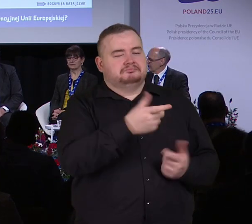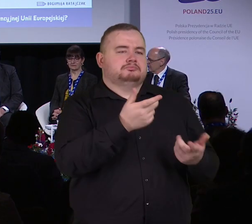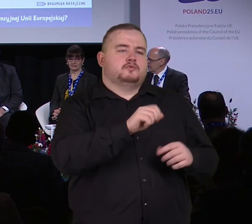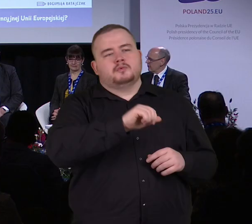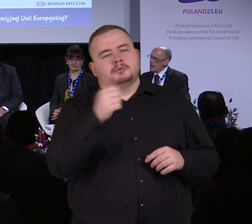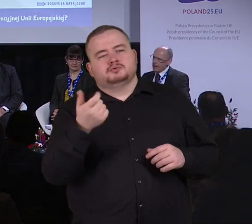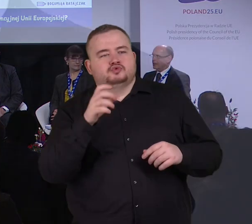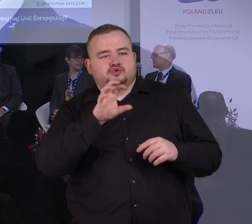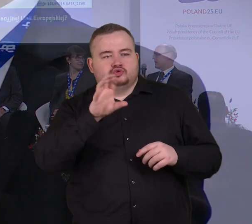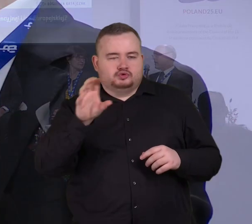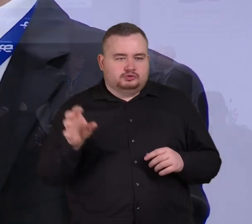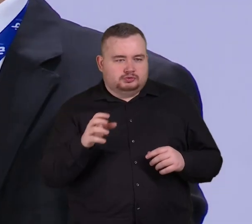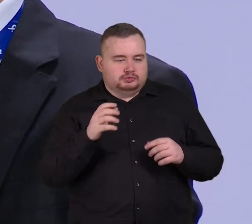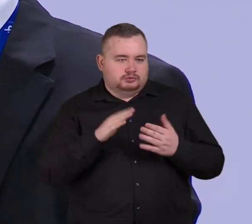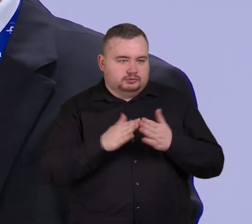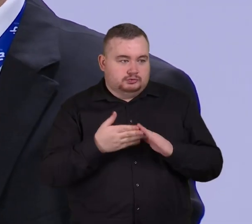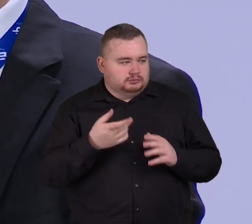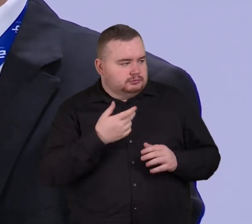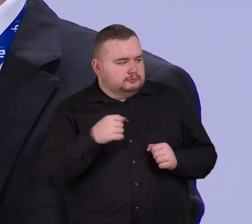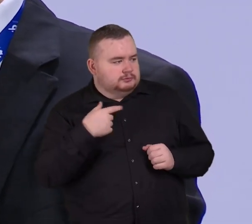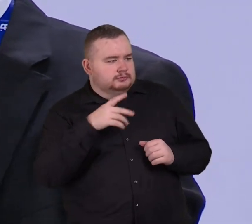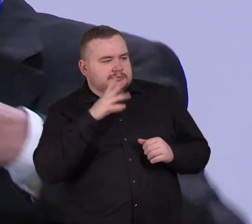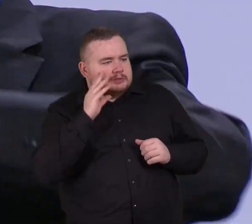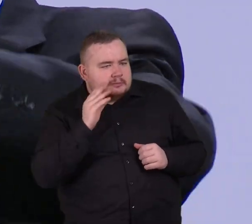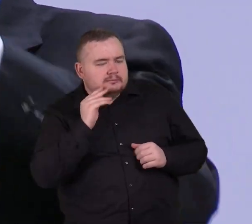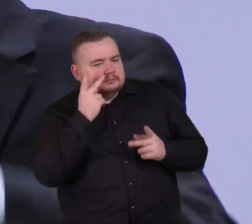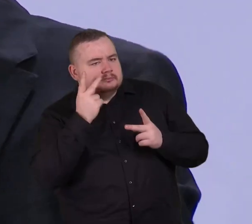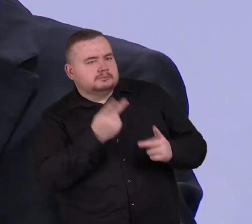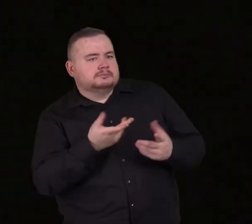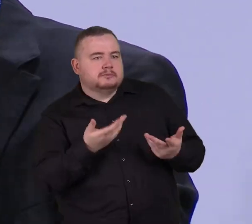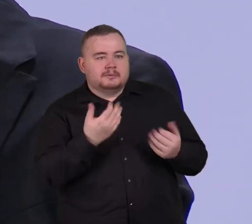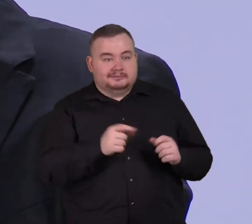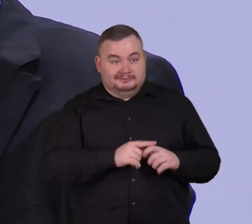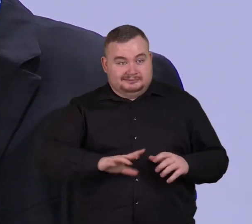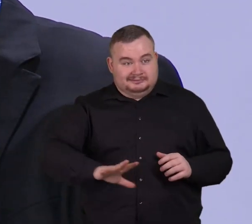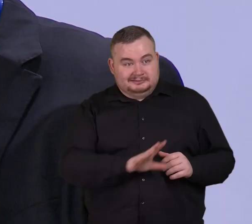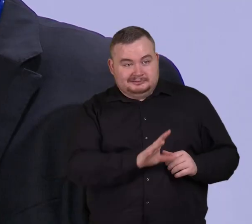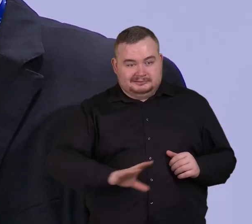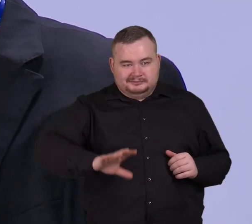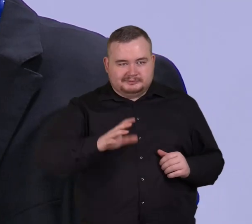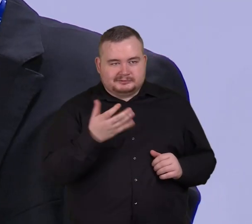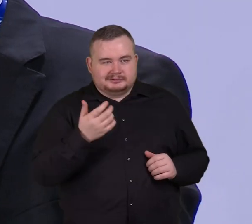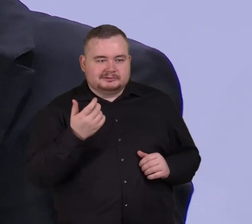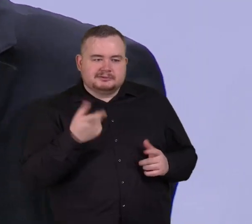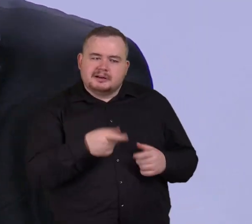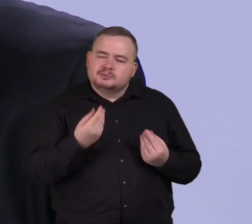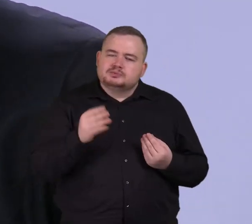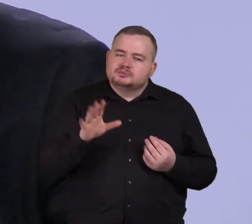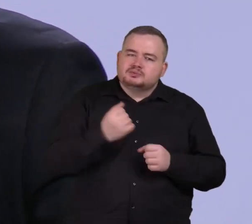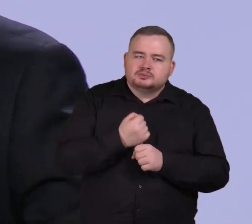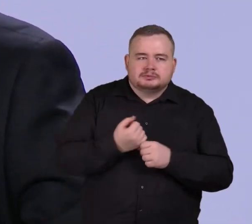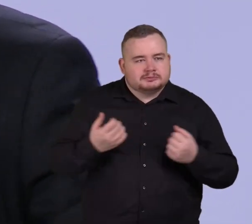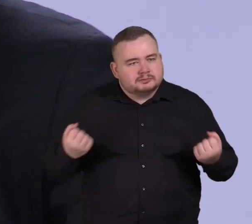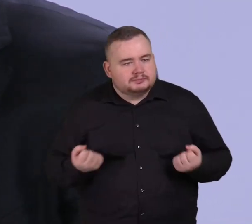Lower Saxony? Yes, let me come from the theoretical level to complexity of life. Life